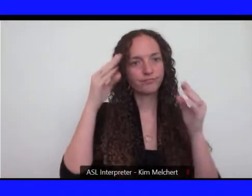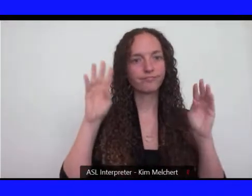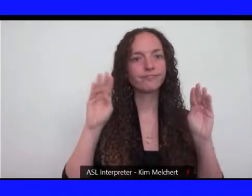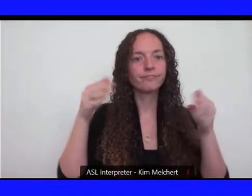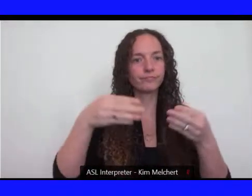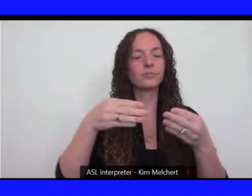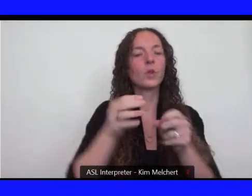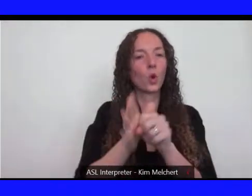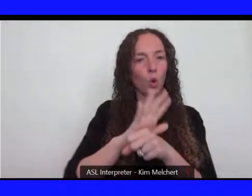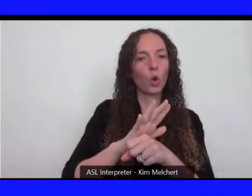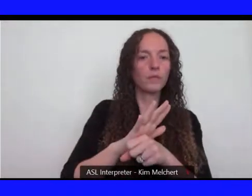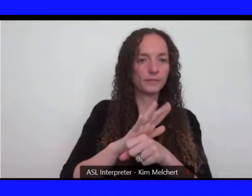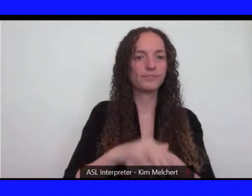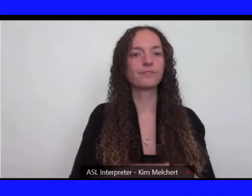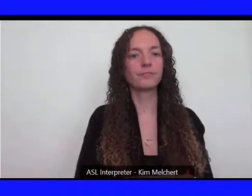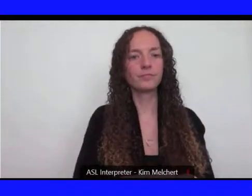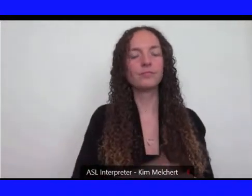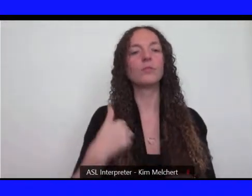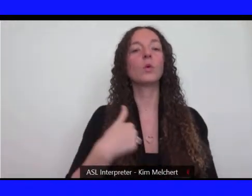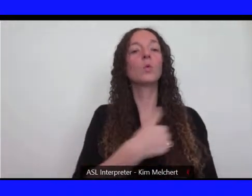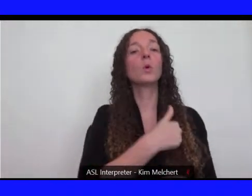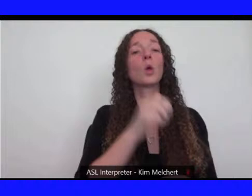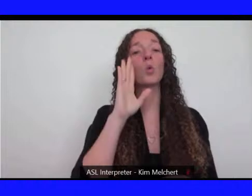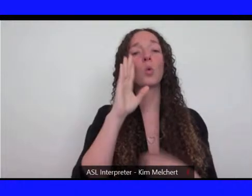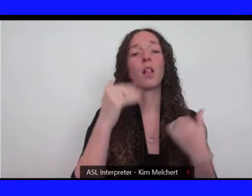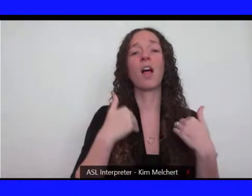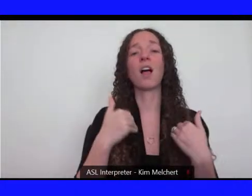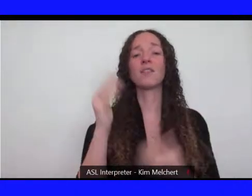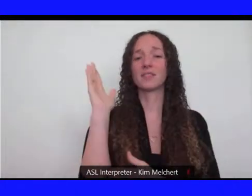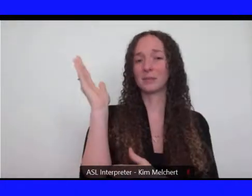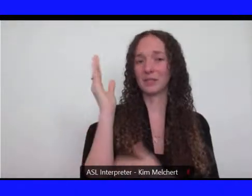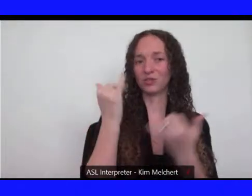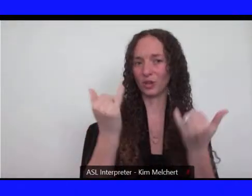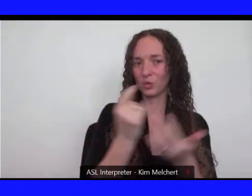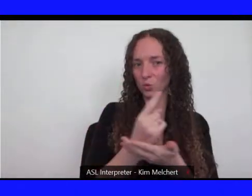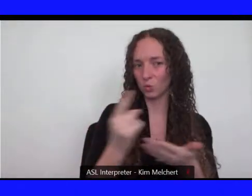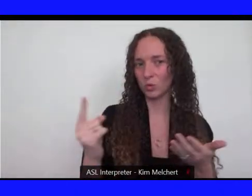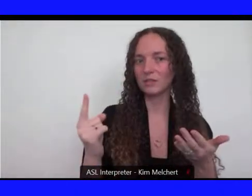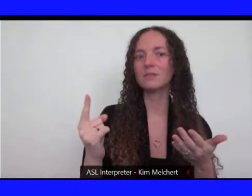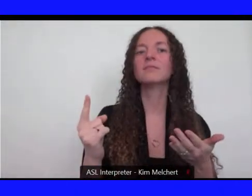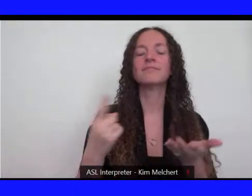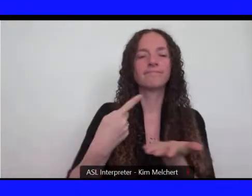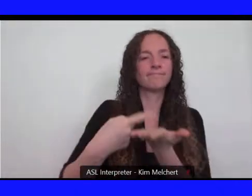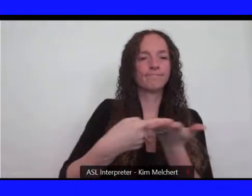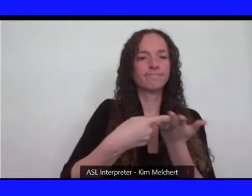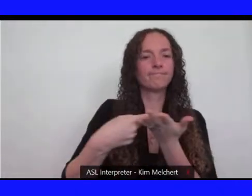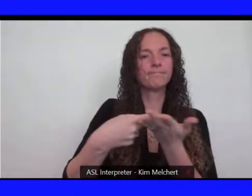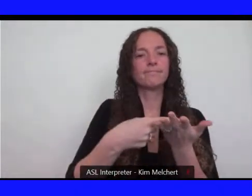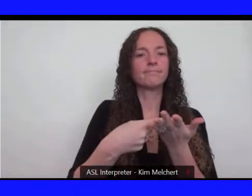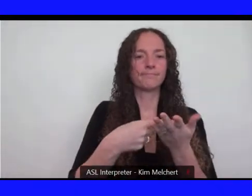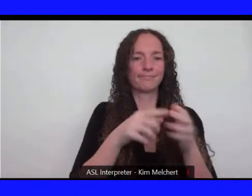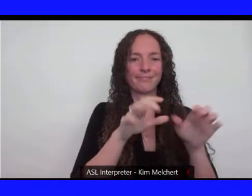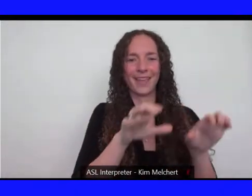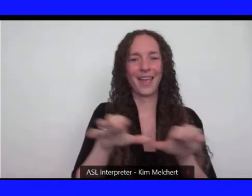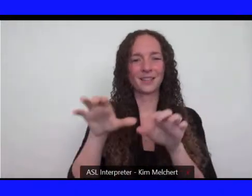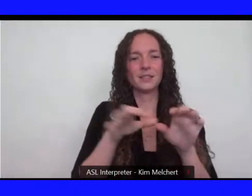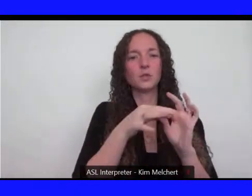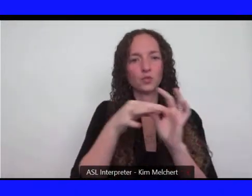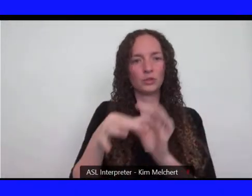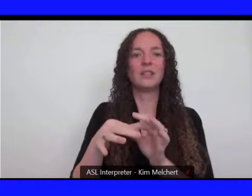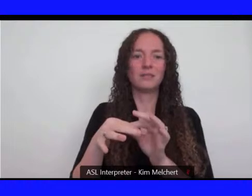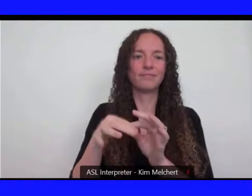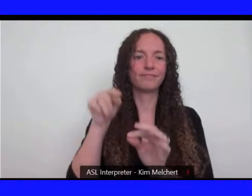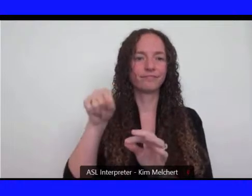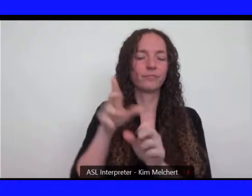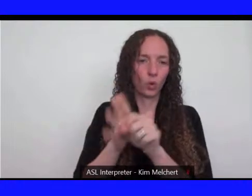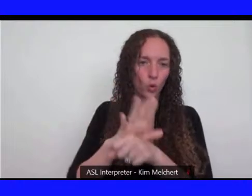health equity, value-based care, and this is work that will continue regardless of the politics that might be going on